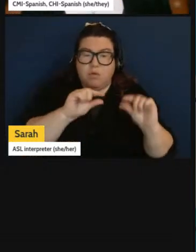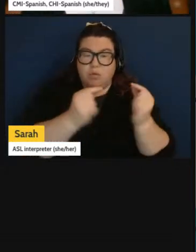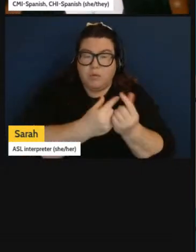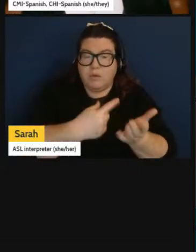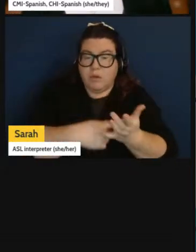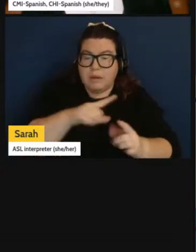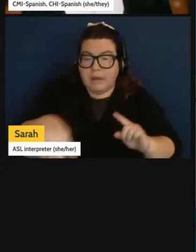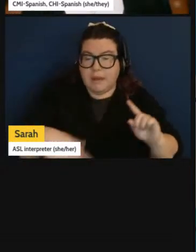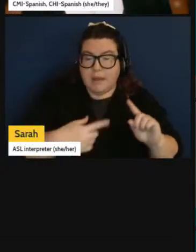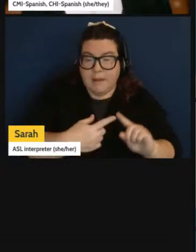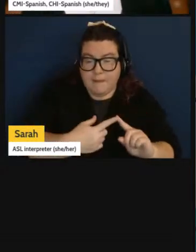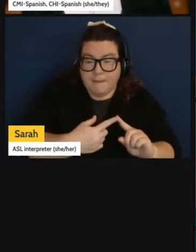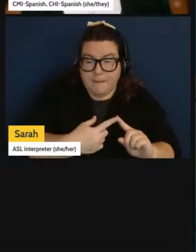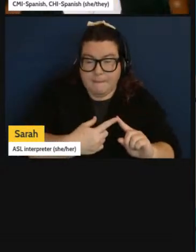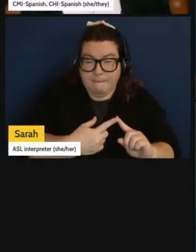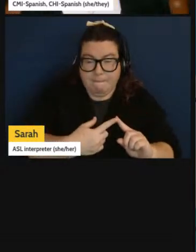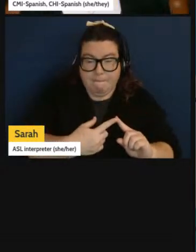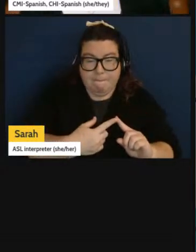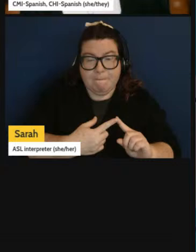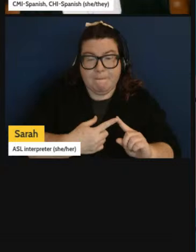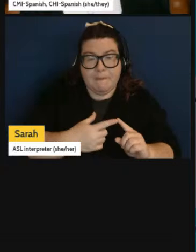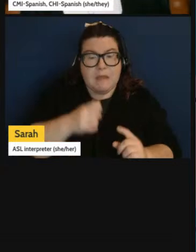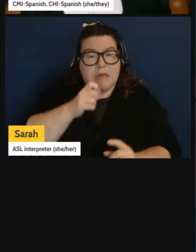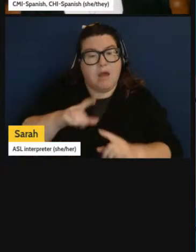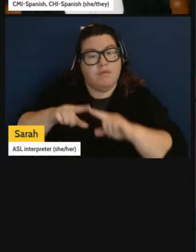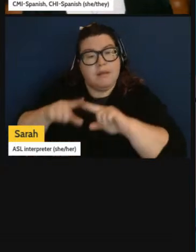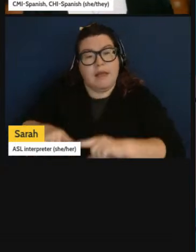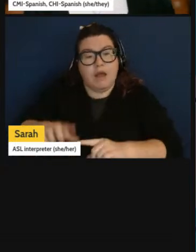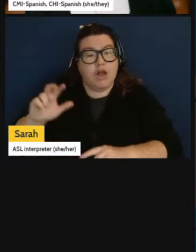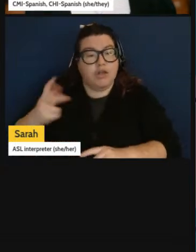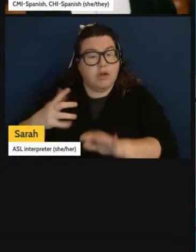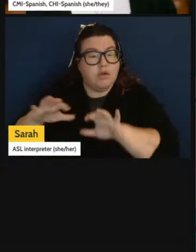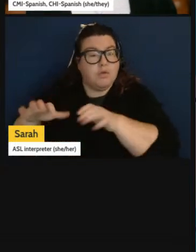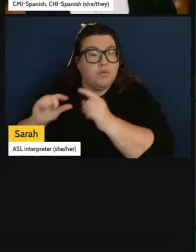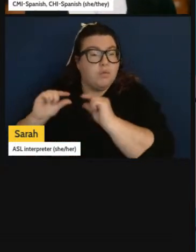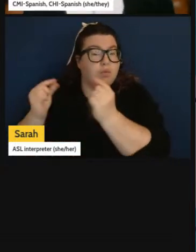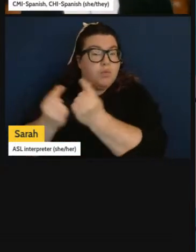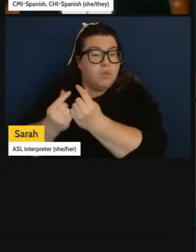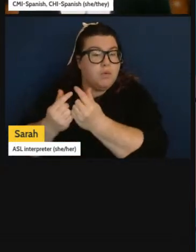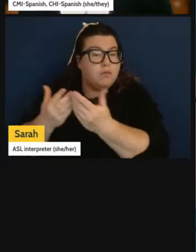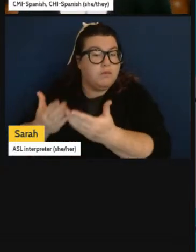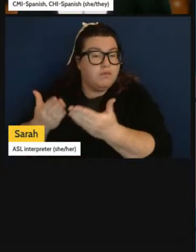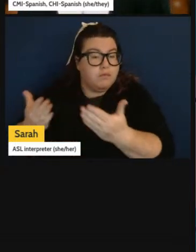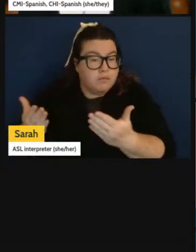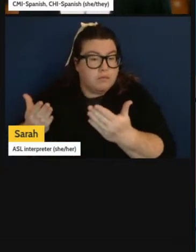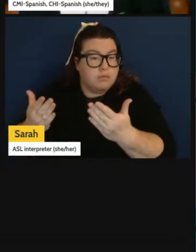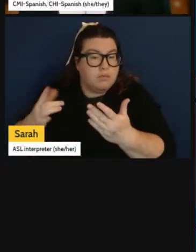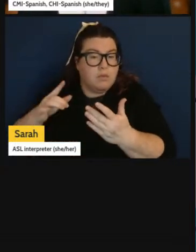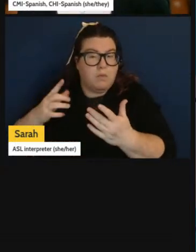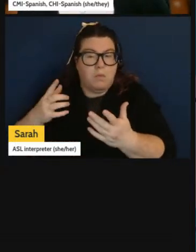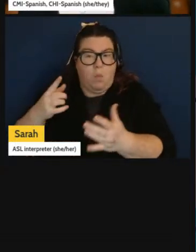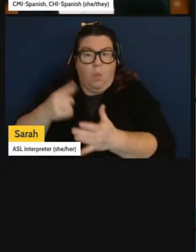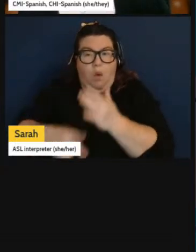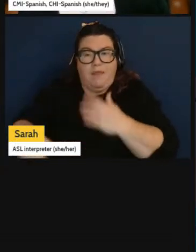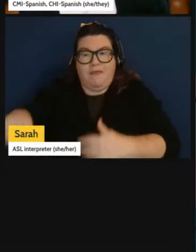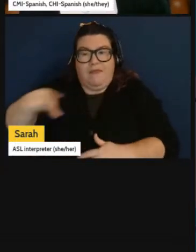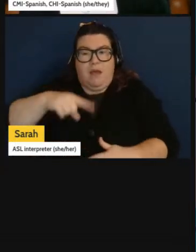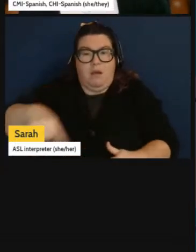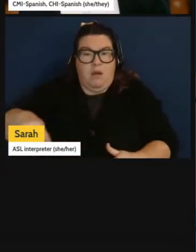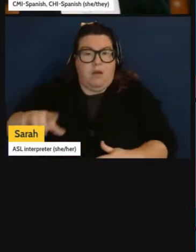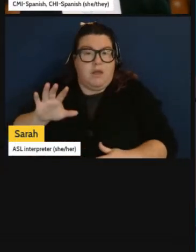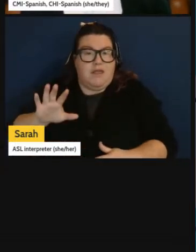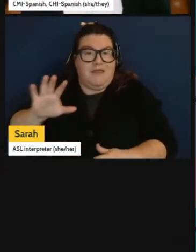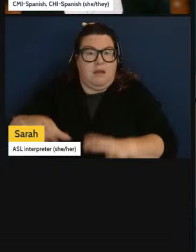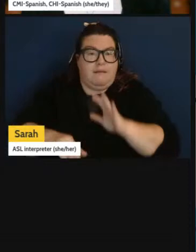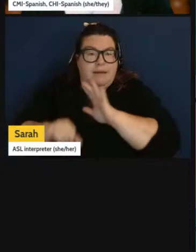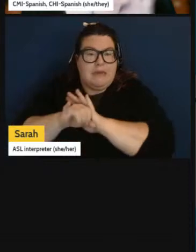just rely on third-party sources describing what those people are, what their identity is,